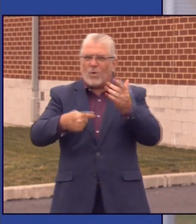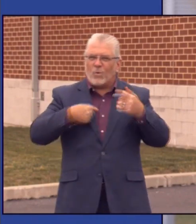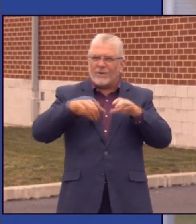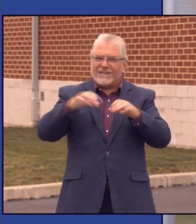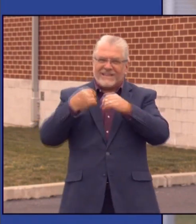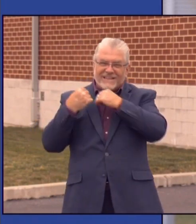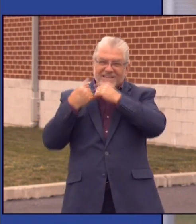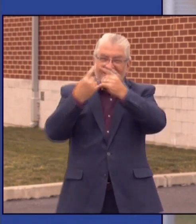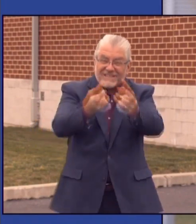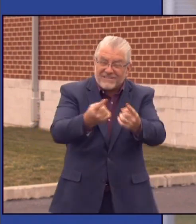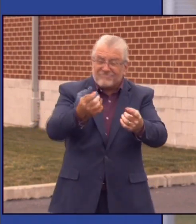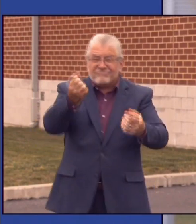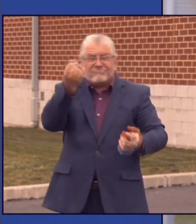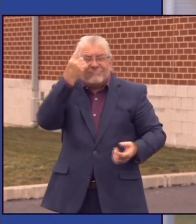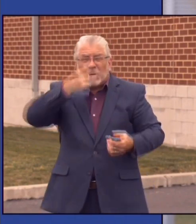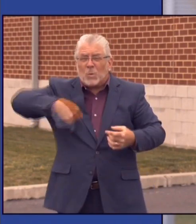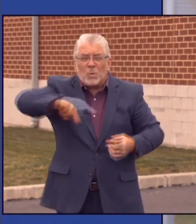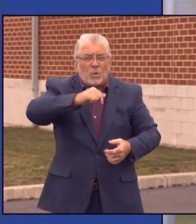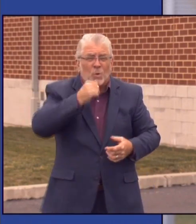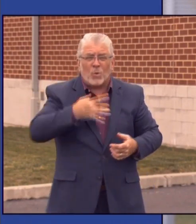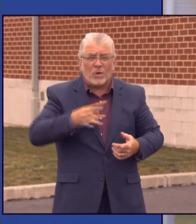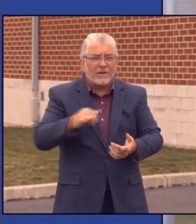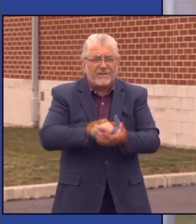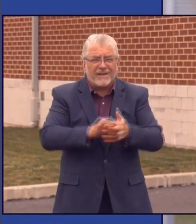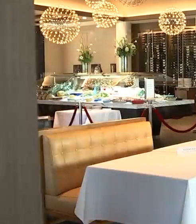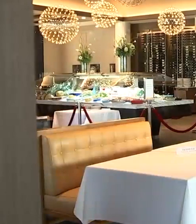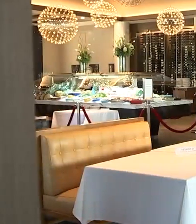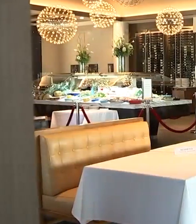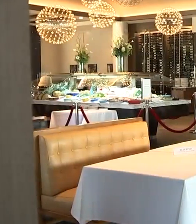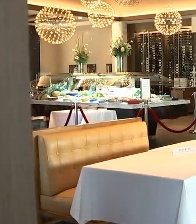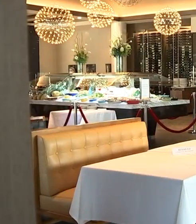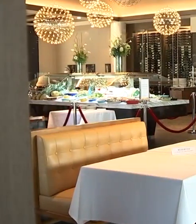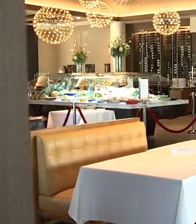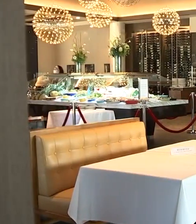it really puts hampers on our lives, but it saves lives.